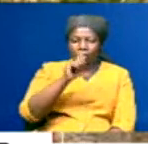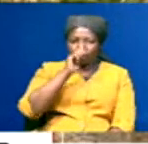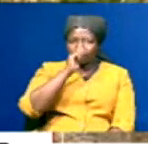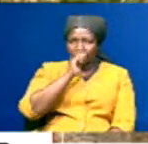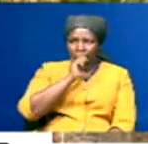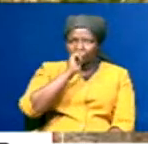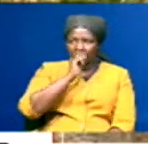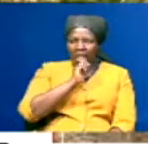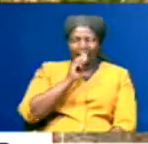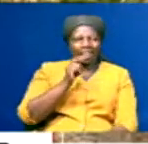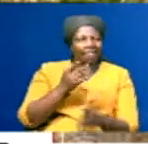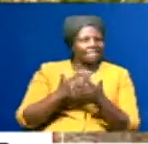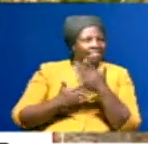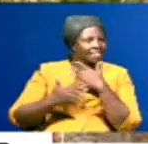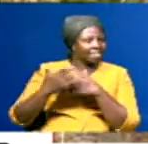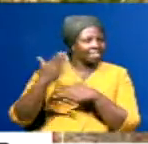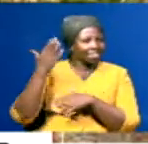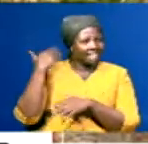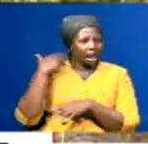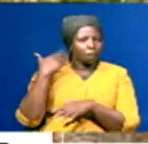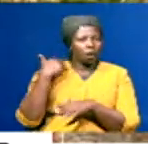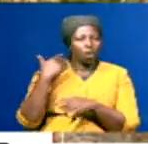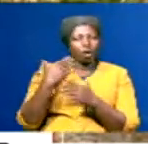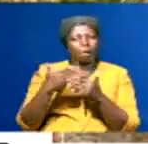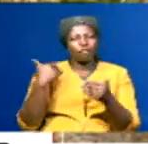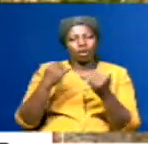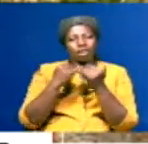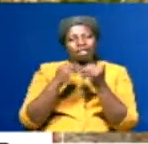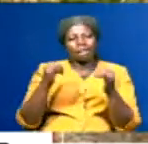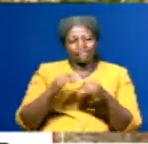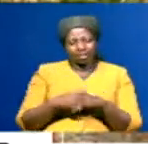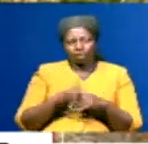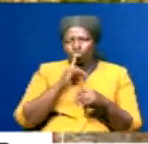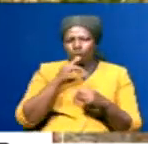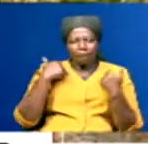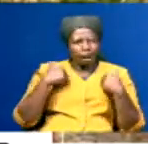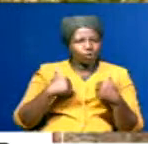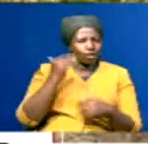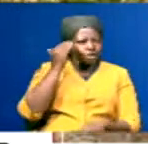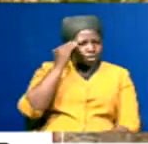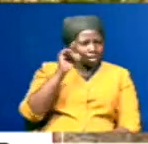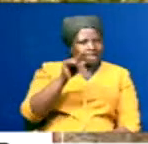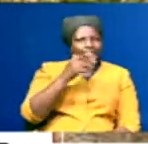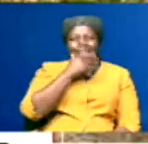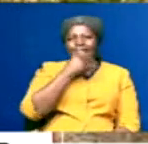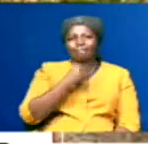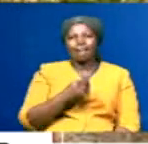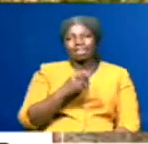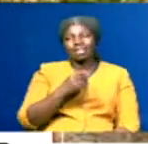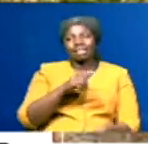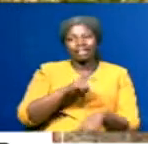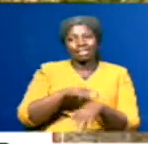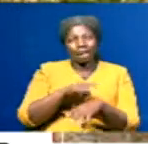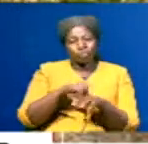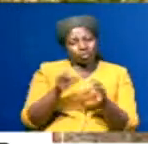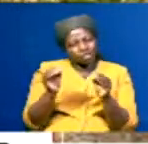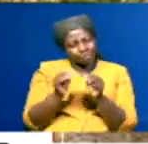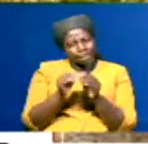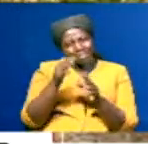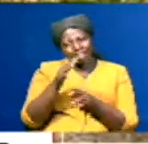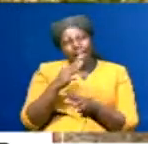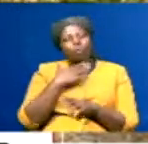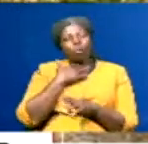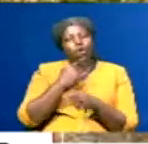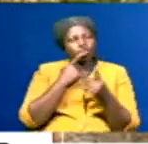long before we had independence. So I knew this man. And when we sit there, you want to speak